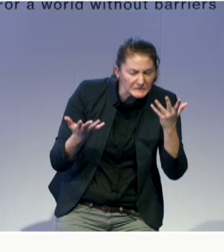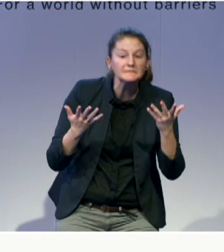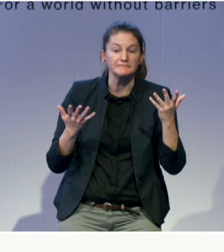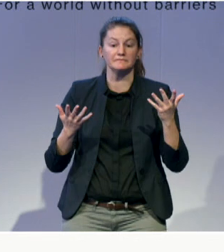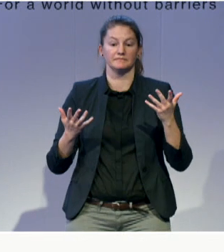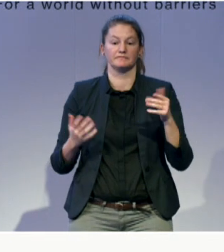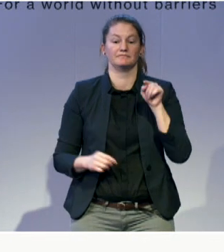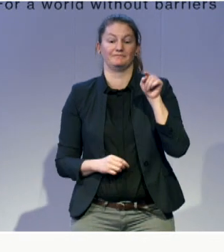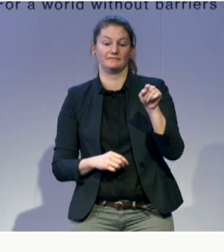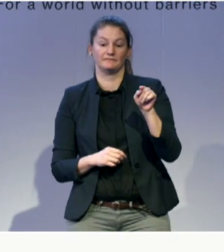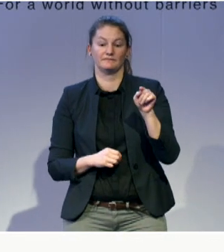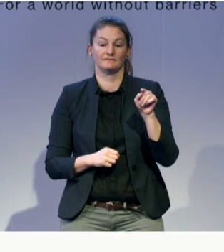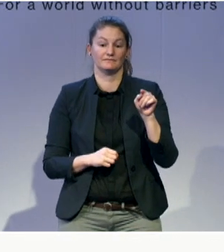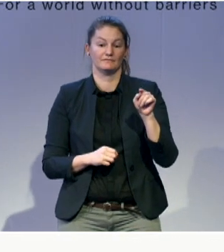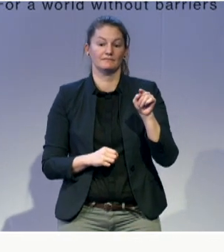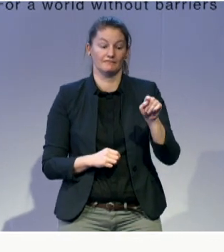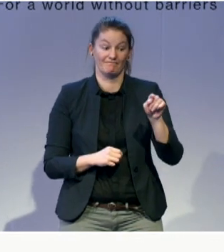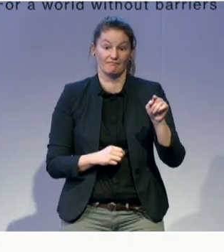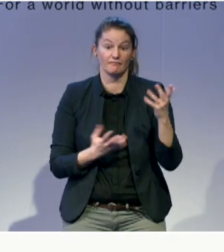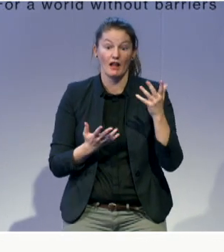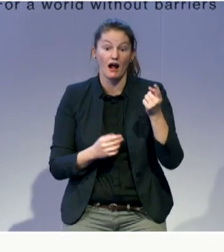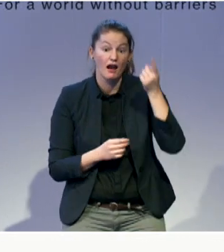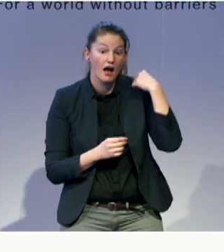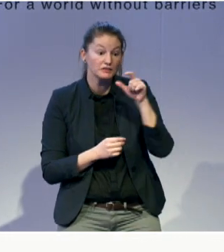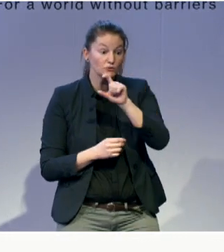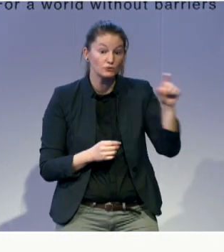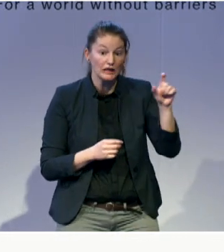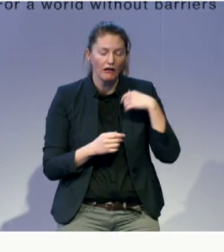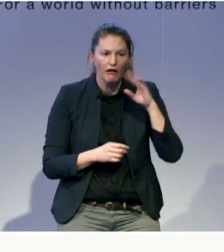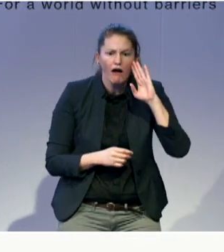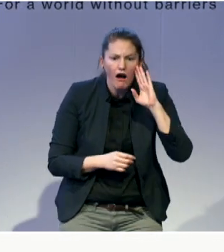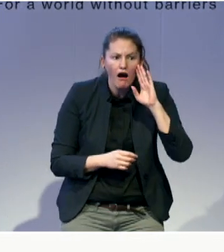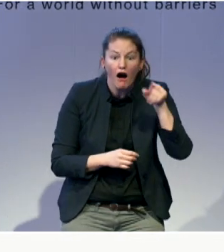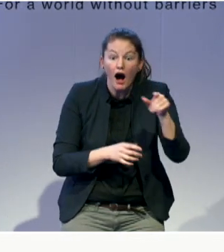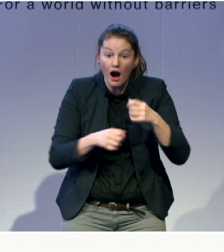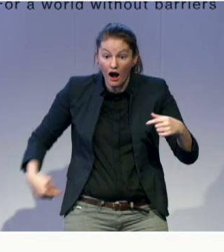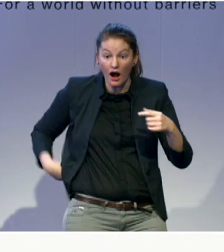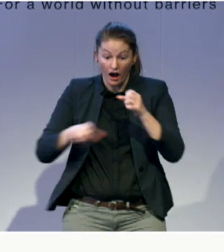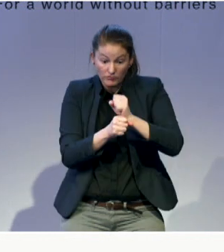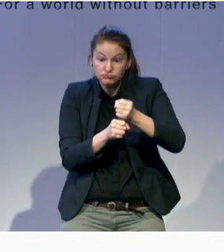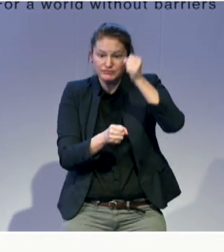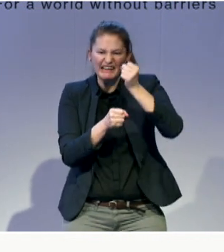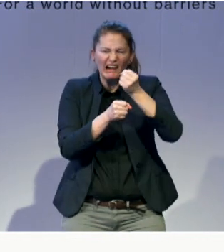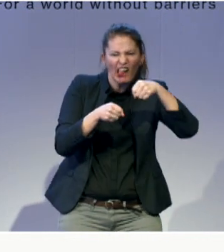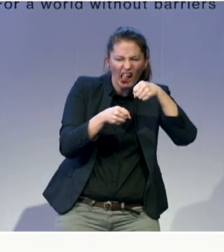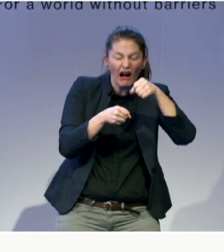of hope for spinal cord regeneration. So we will be doing that.